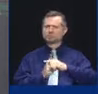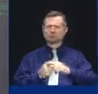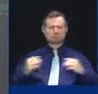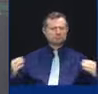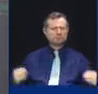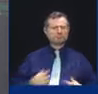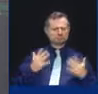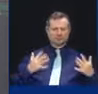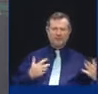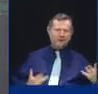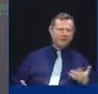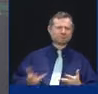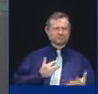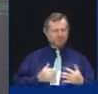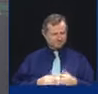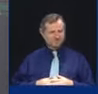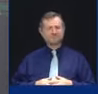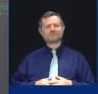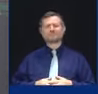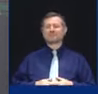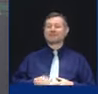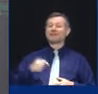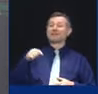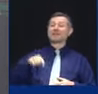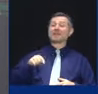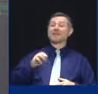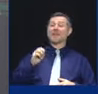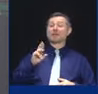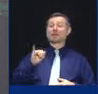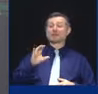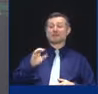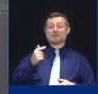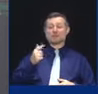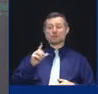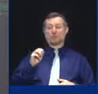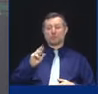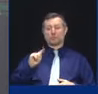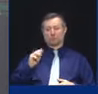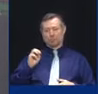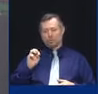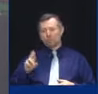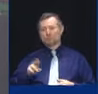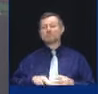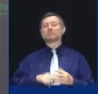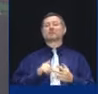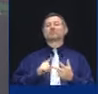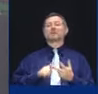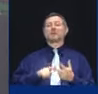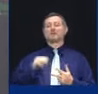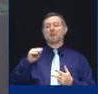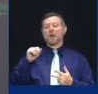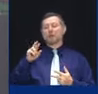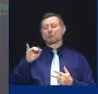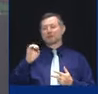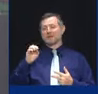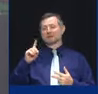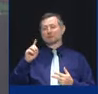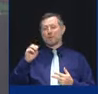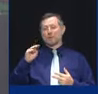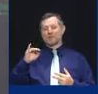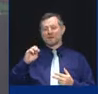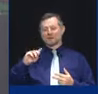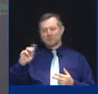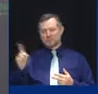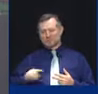On the state side, that's Eric Gertler and Marie-Therese Dominguez, who never say no. I want to thank the